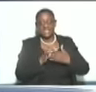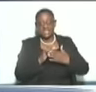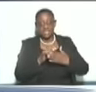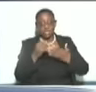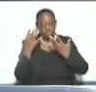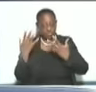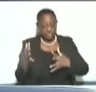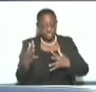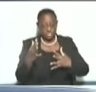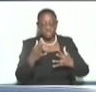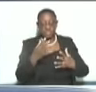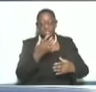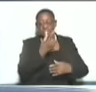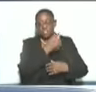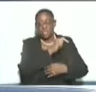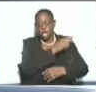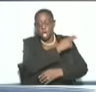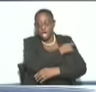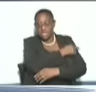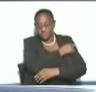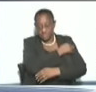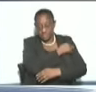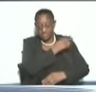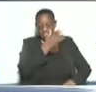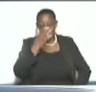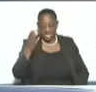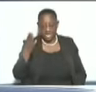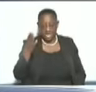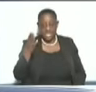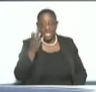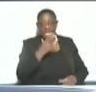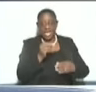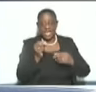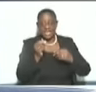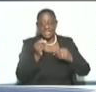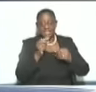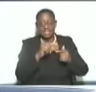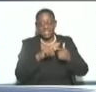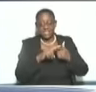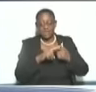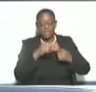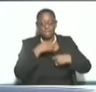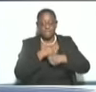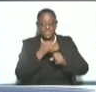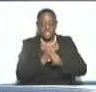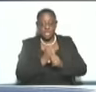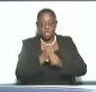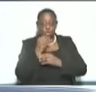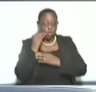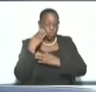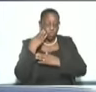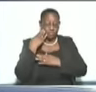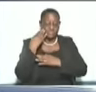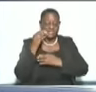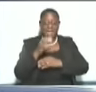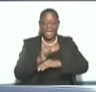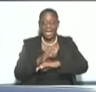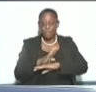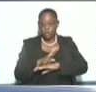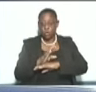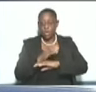of the new hospital in Grand Bahama and will also accelerate the construction of new and affordable homes on Abaco and Grand Bahama.